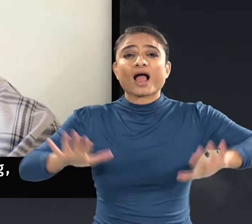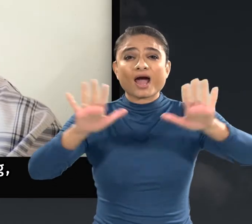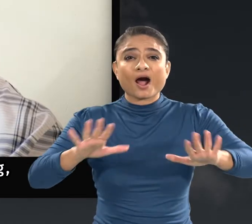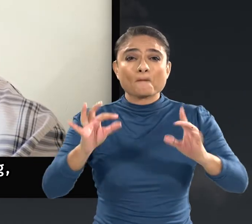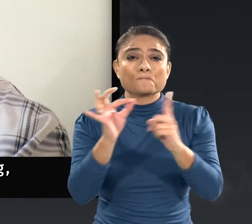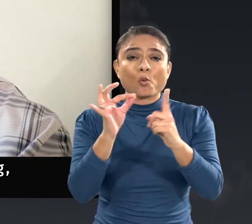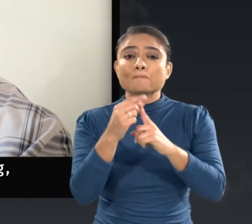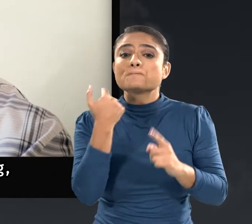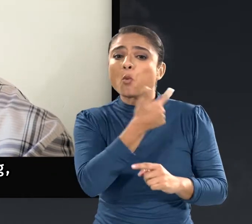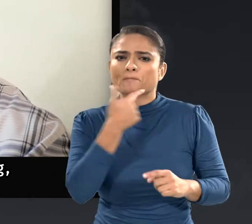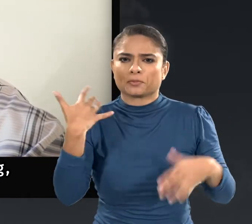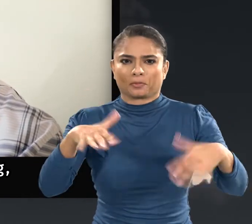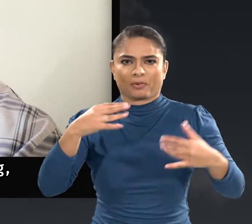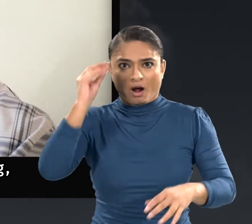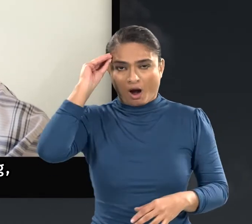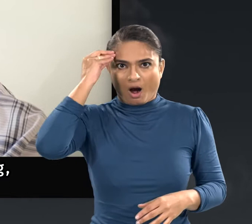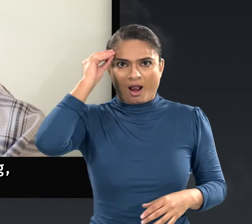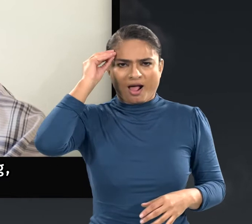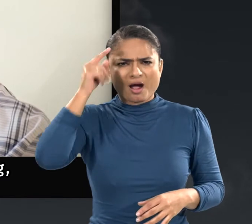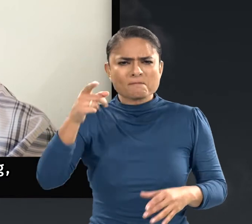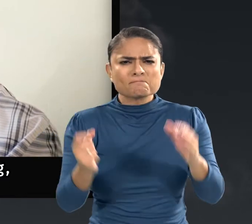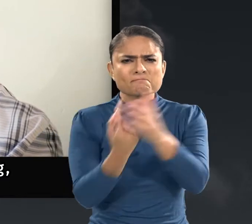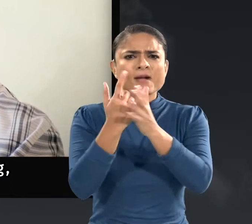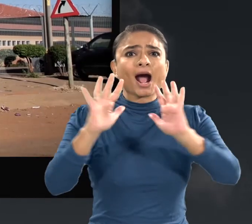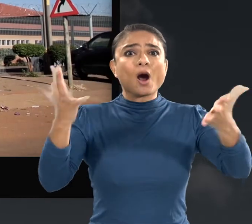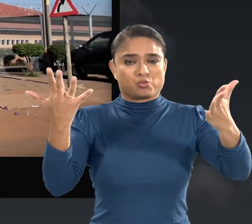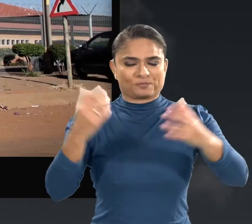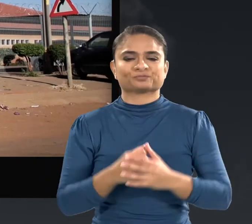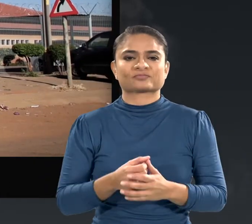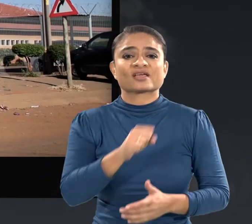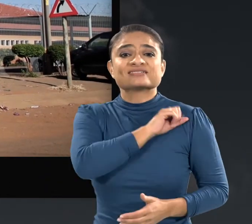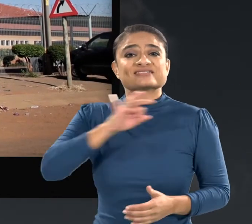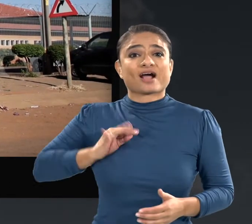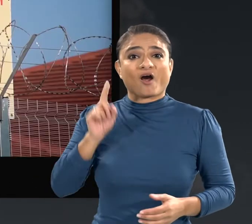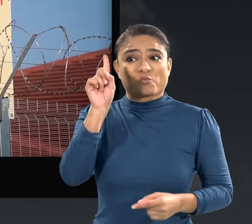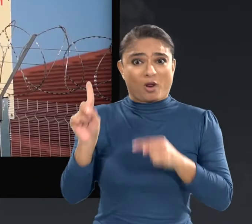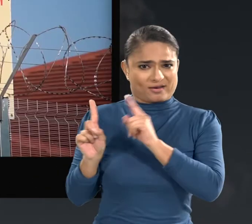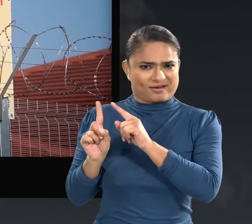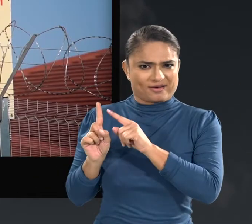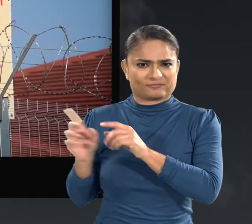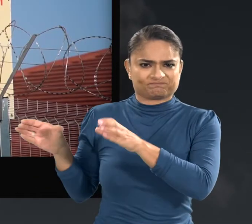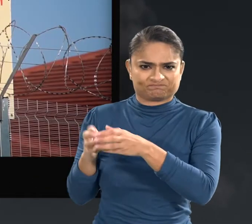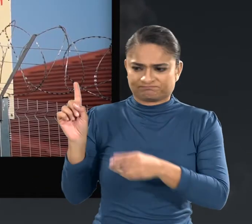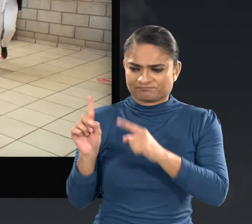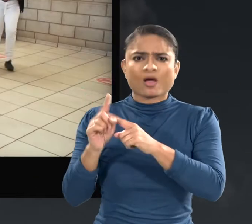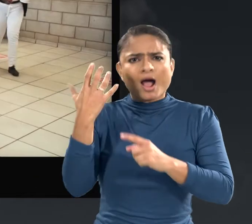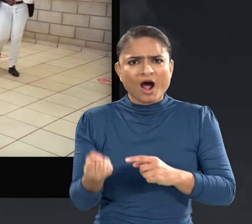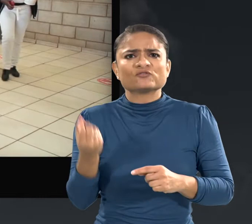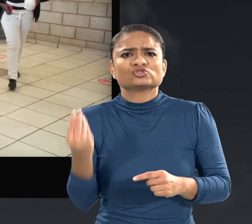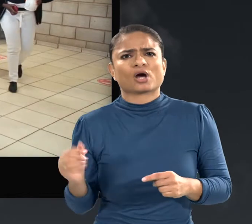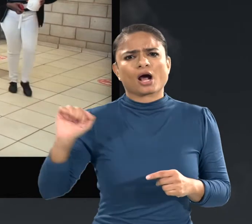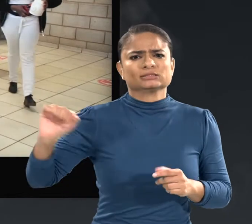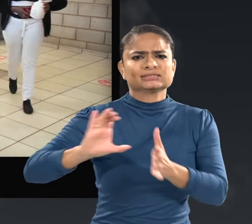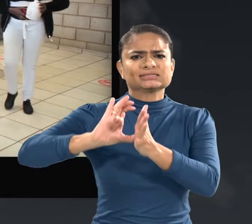The color paper is quite interesting, how it came about. One of our staff members who has a child